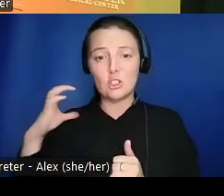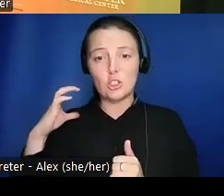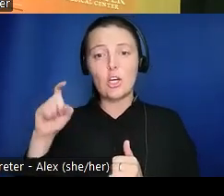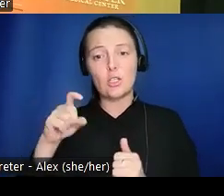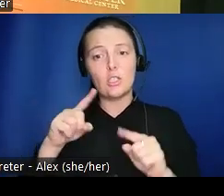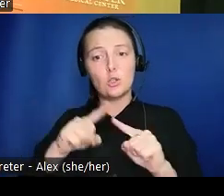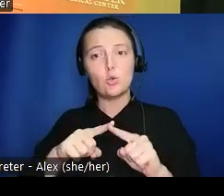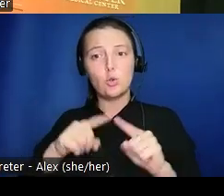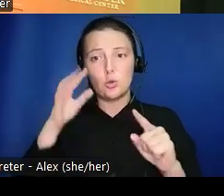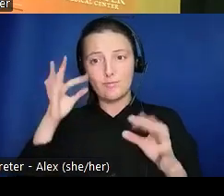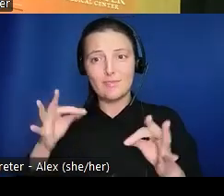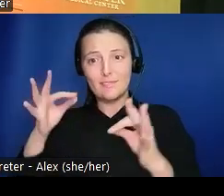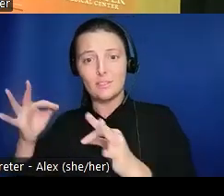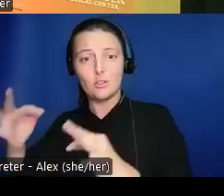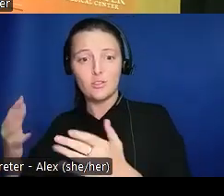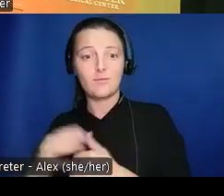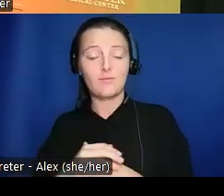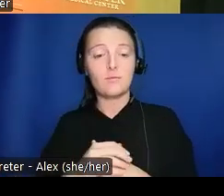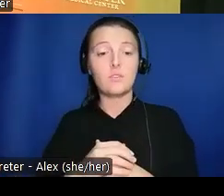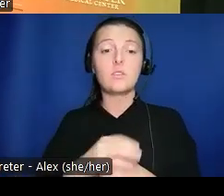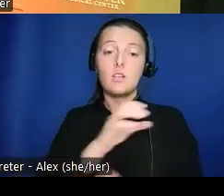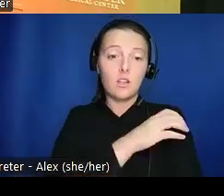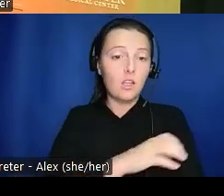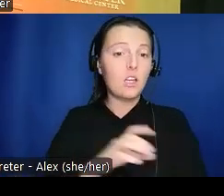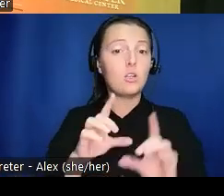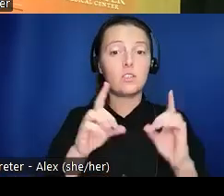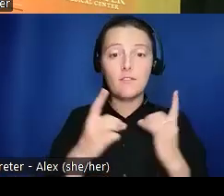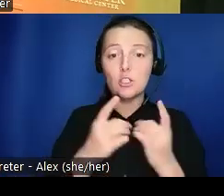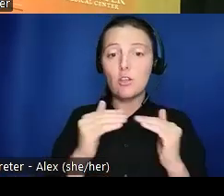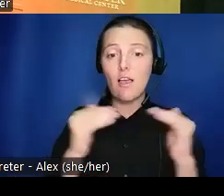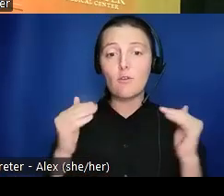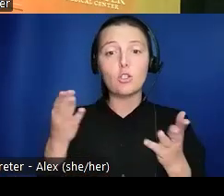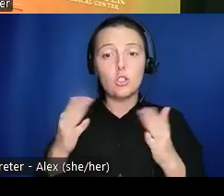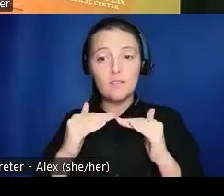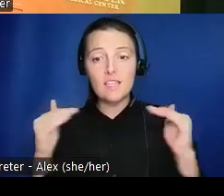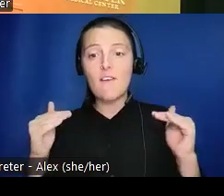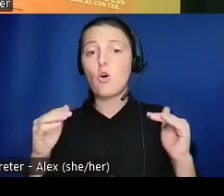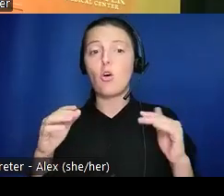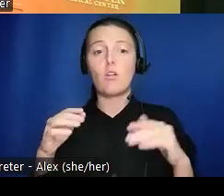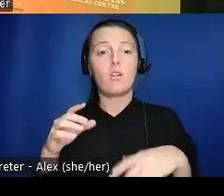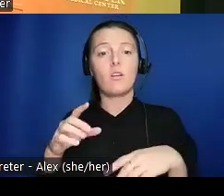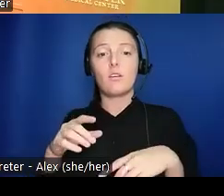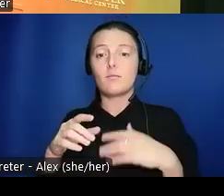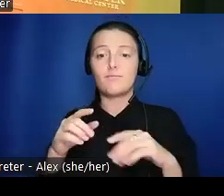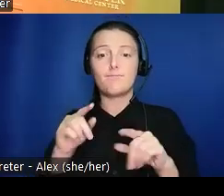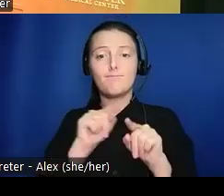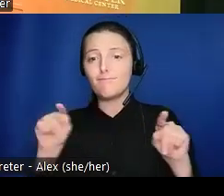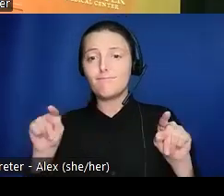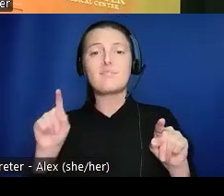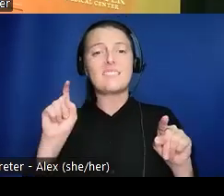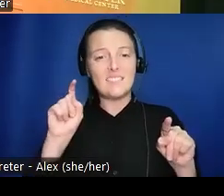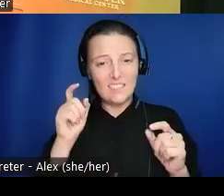I would very much encourage everybody to be thinking about data in terms of the